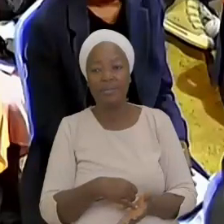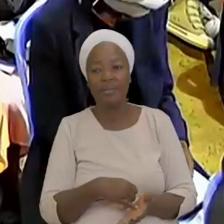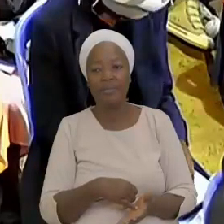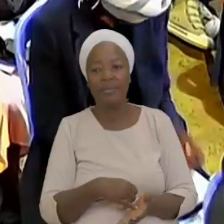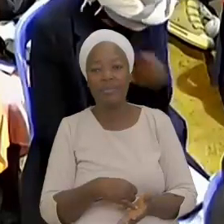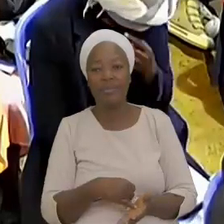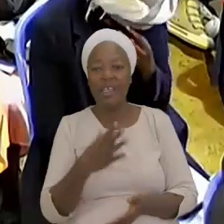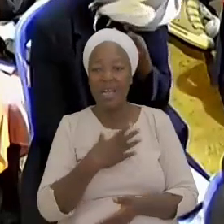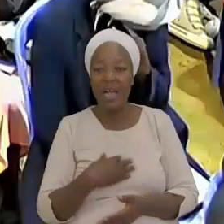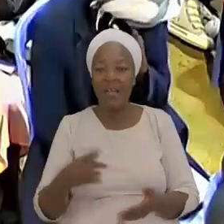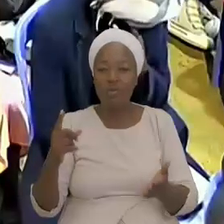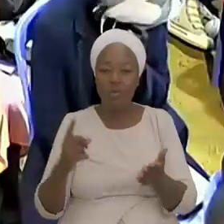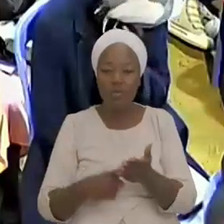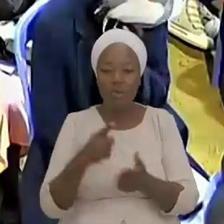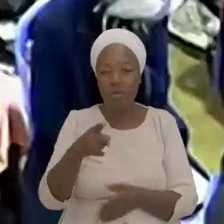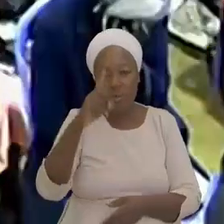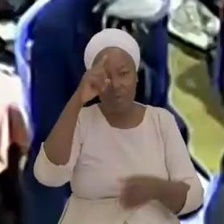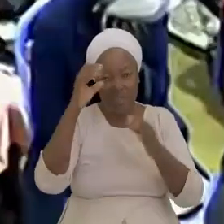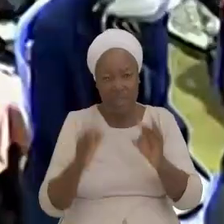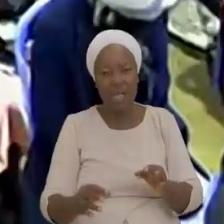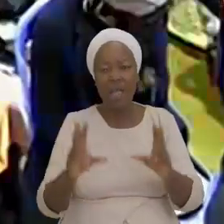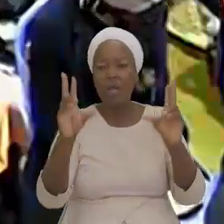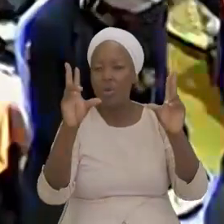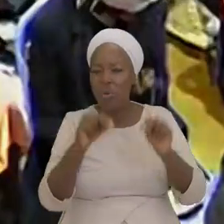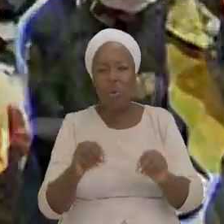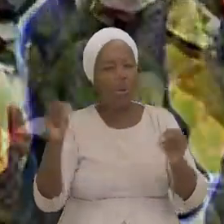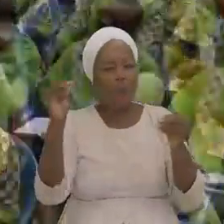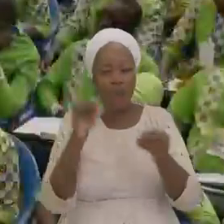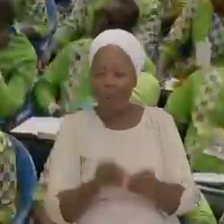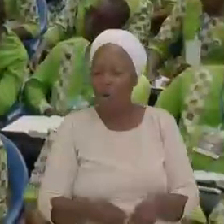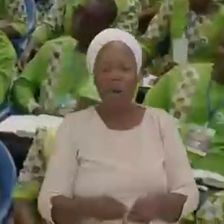And once you decide no more alcohol,